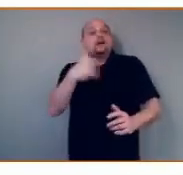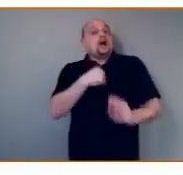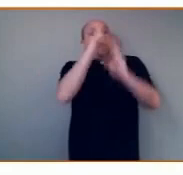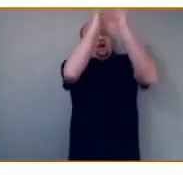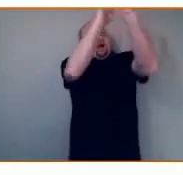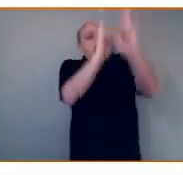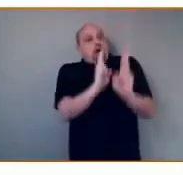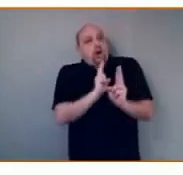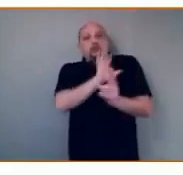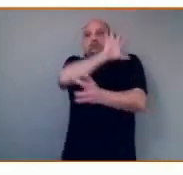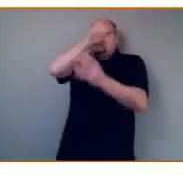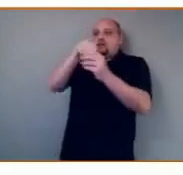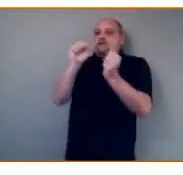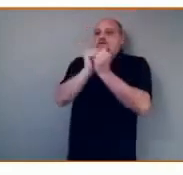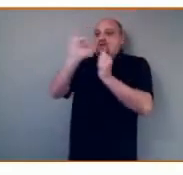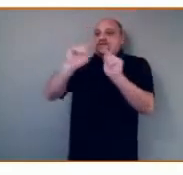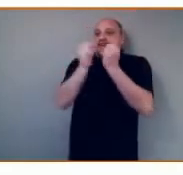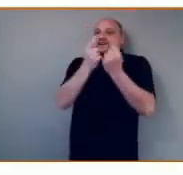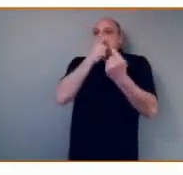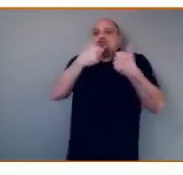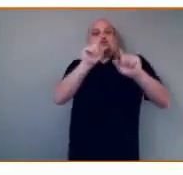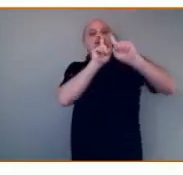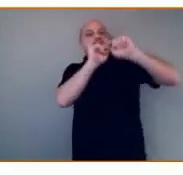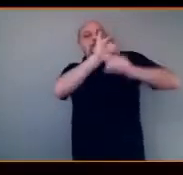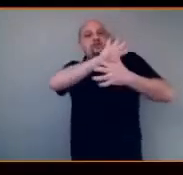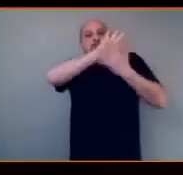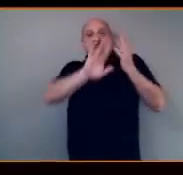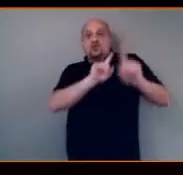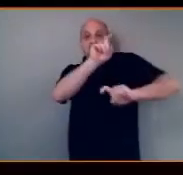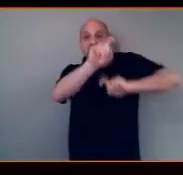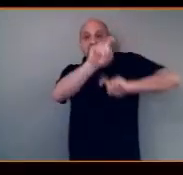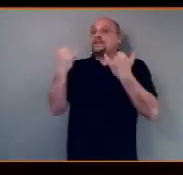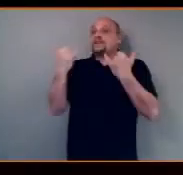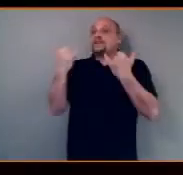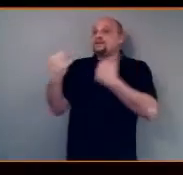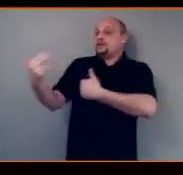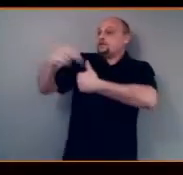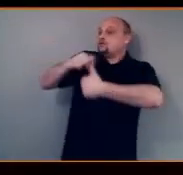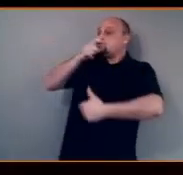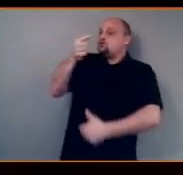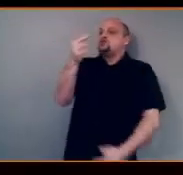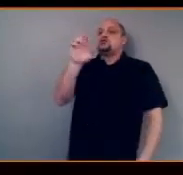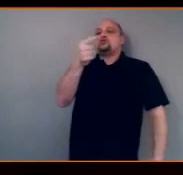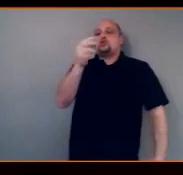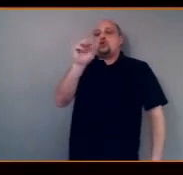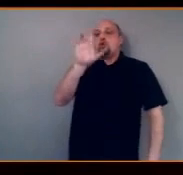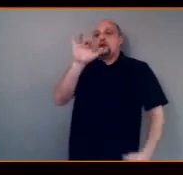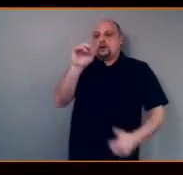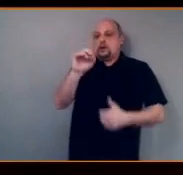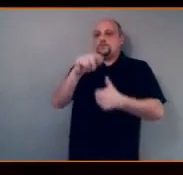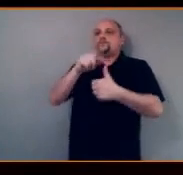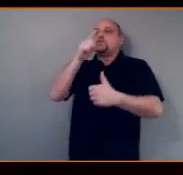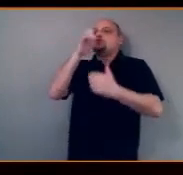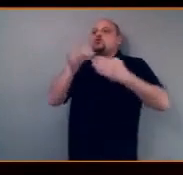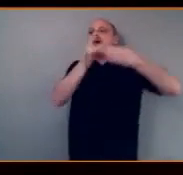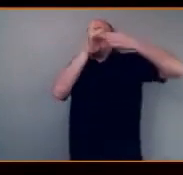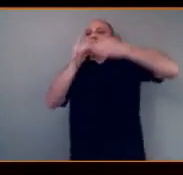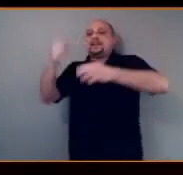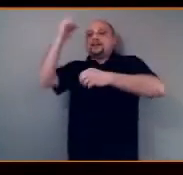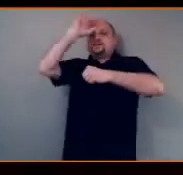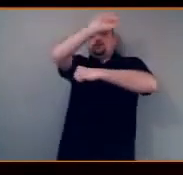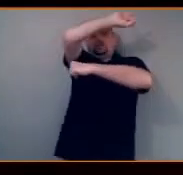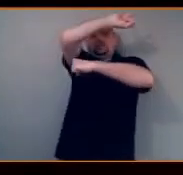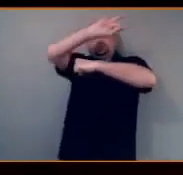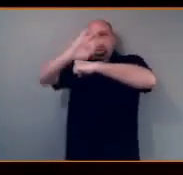to answer these questions. I'm joined today by Gregorio Villar, Entry, Descent, and Landing Operations Lead at NASA